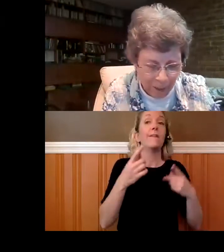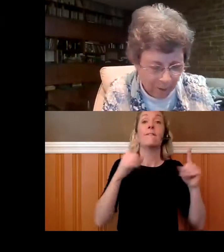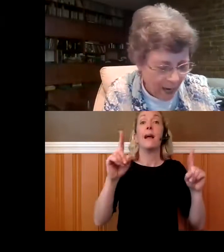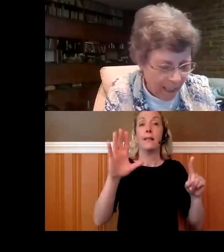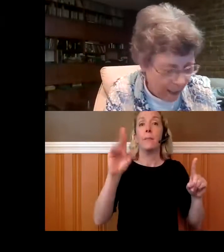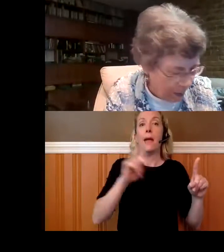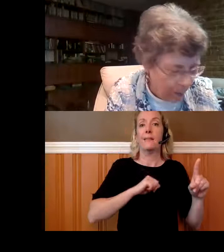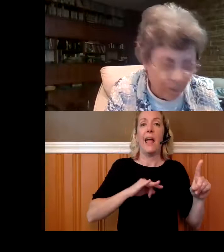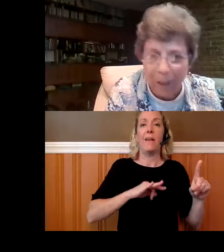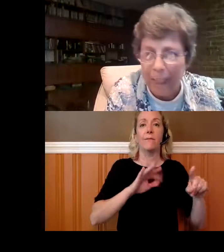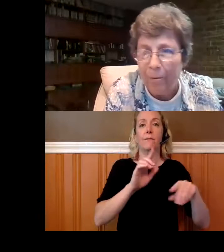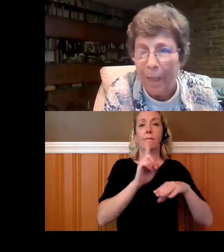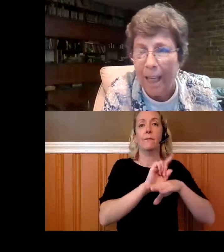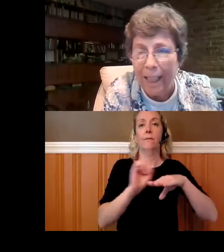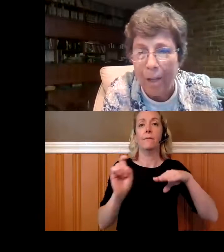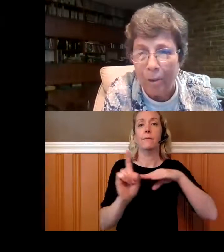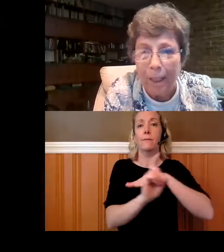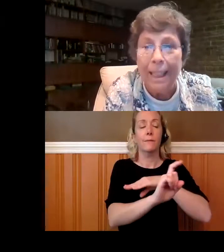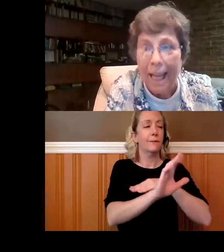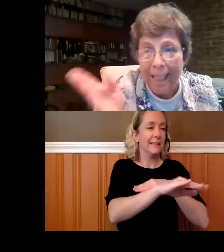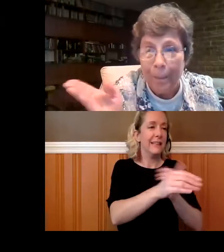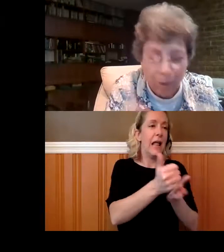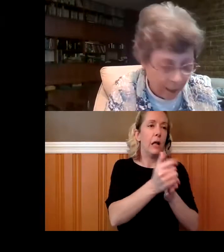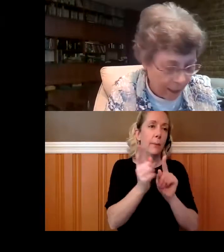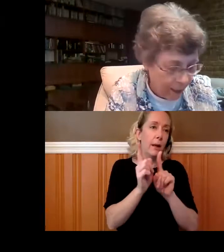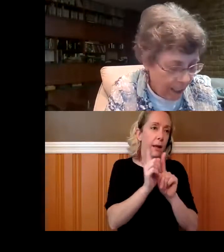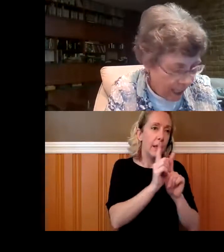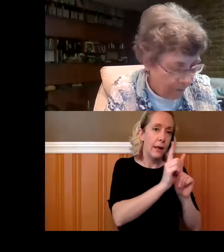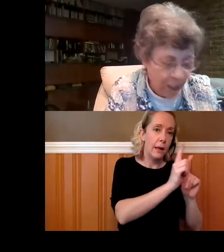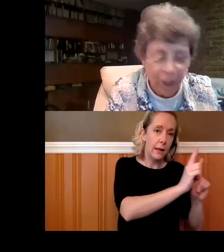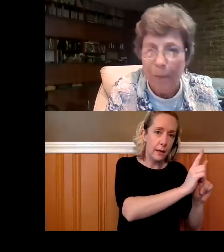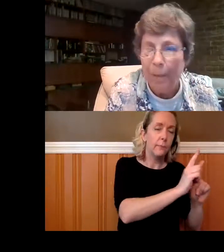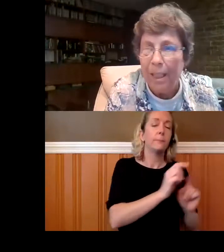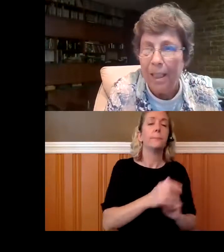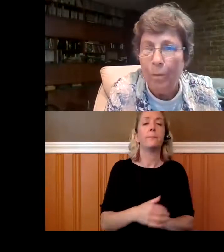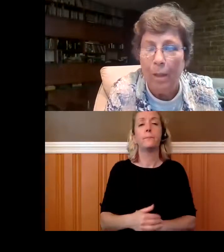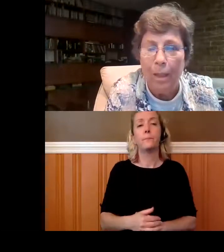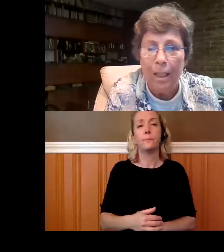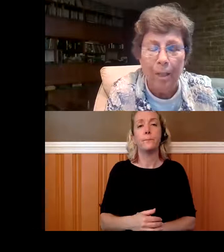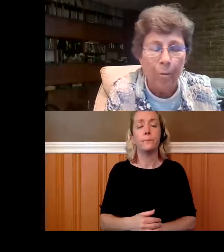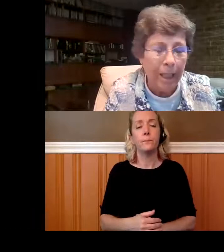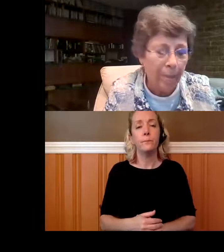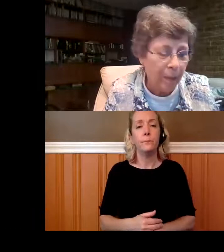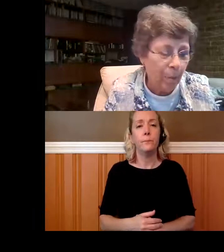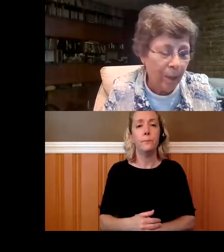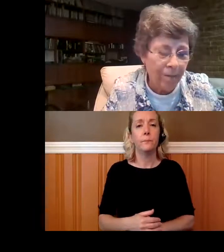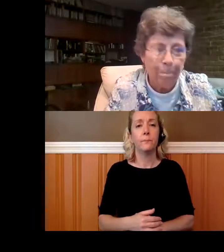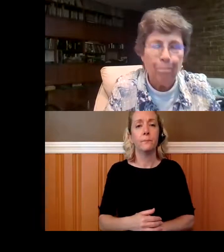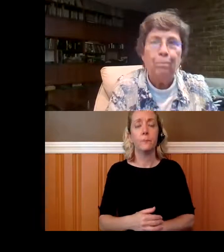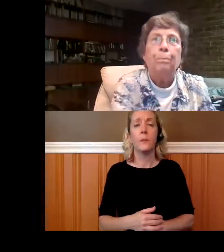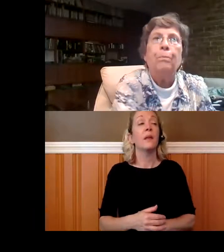over to there, and he finished his business, and later we debriefed. And I